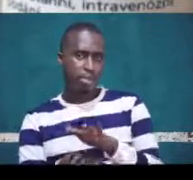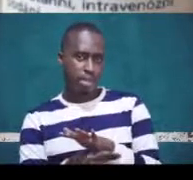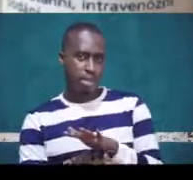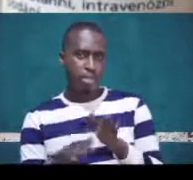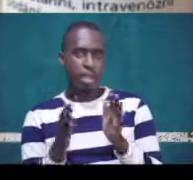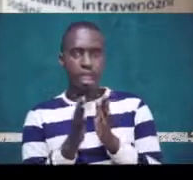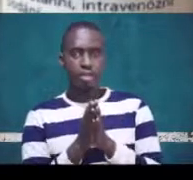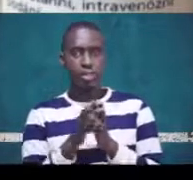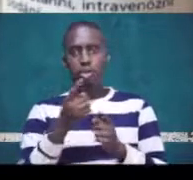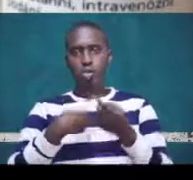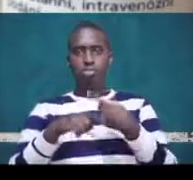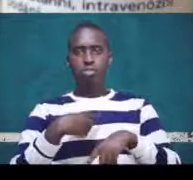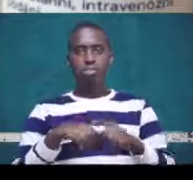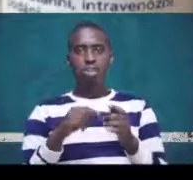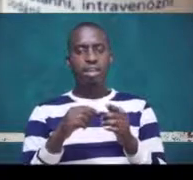and